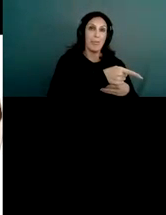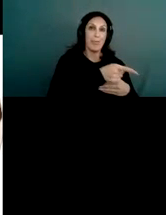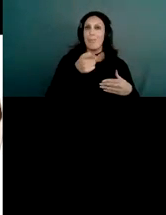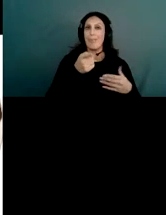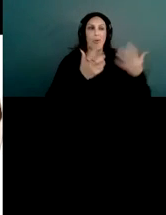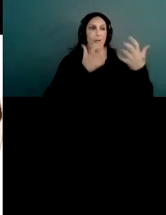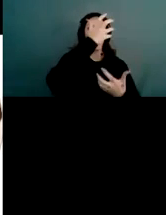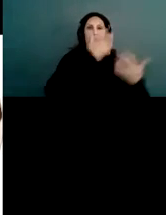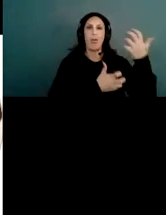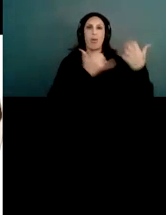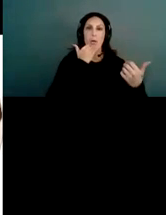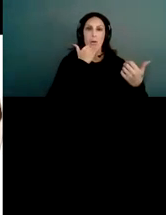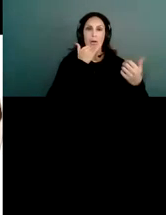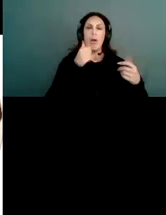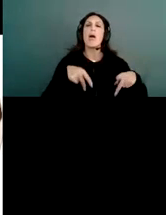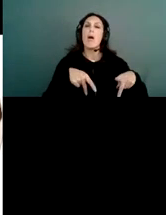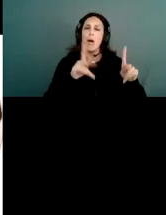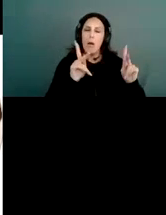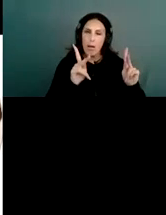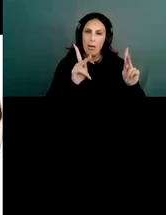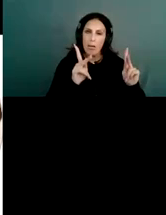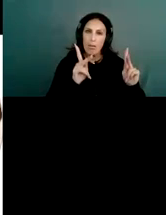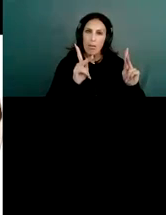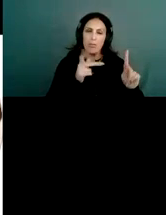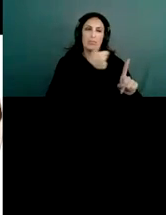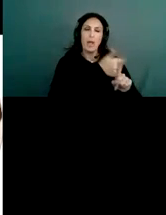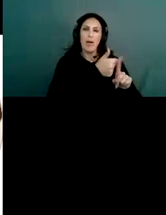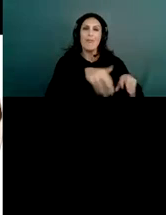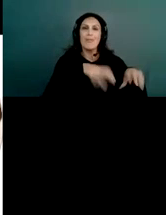minutes for them to complete this auto placement.